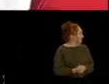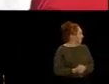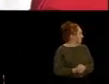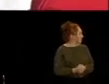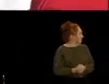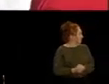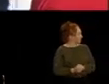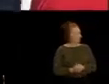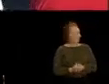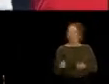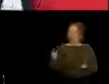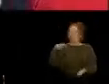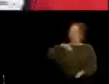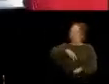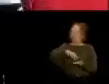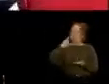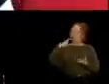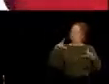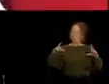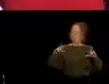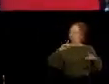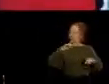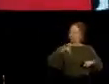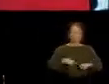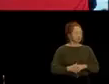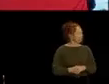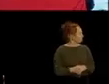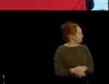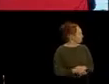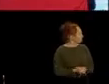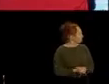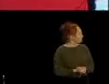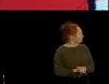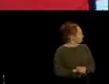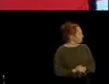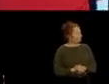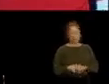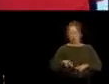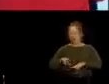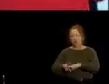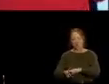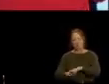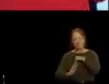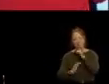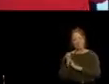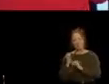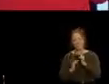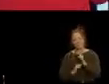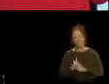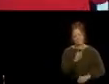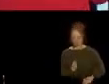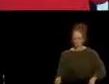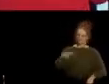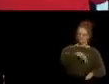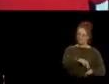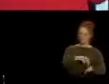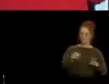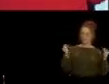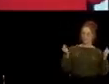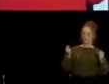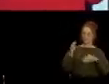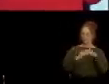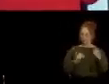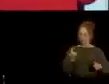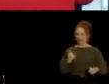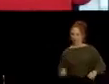up? For the yeah, I'll picture? stand for the picture. Woo. It's a comfy chair. It's a comfy chair. It's You just got up low. much faster than I did from that chair when I sat